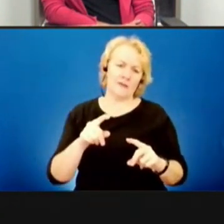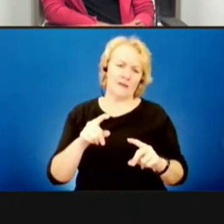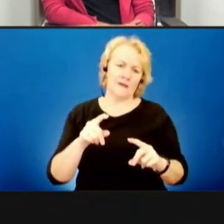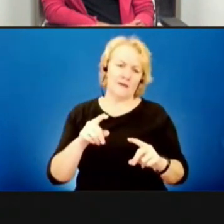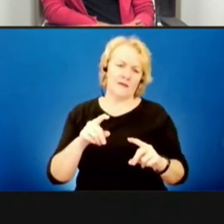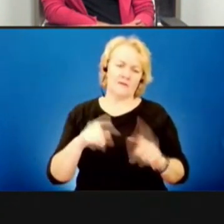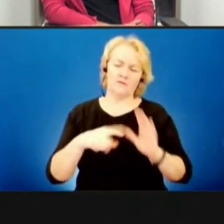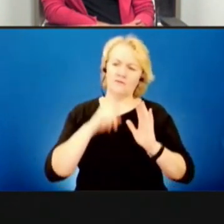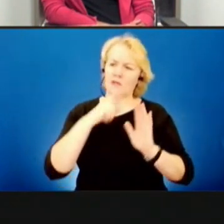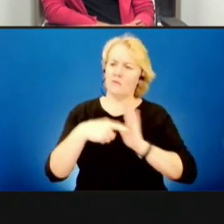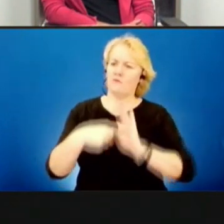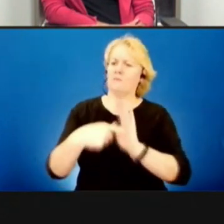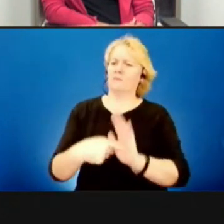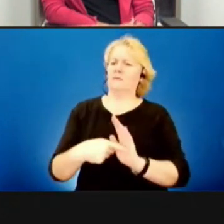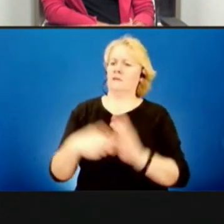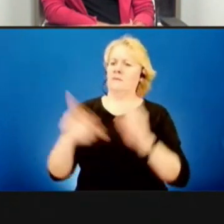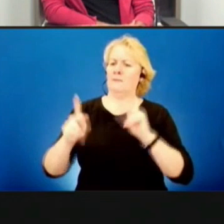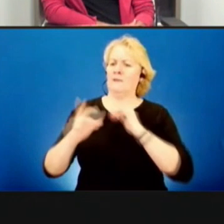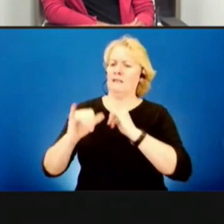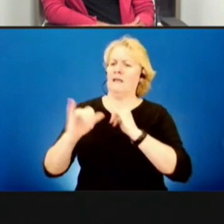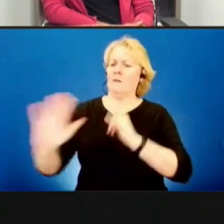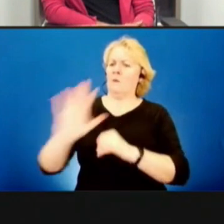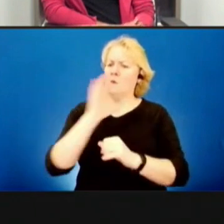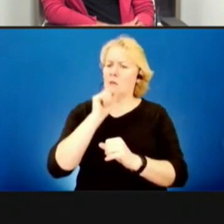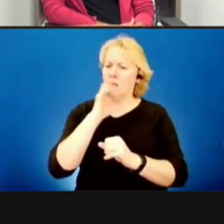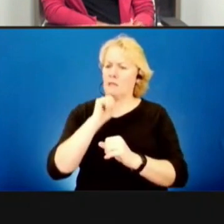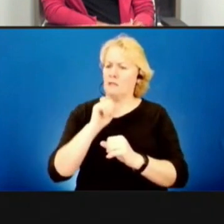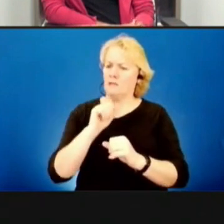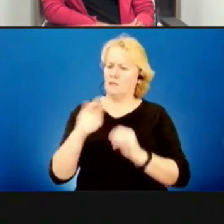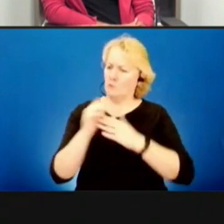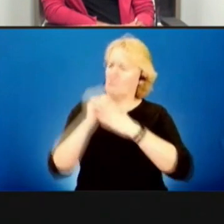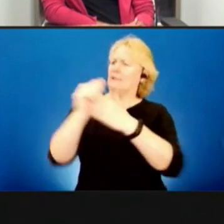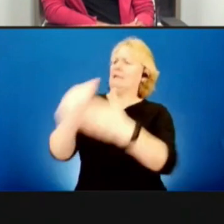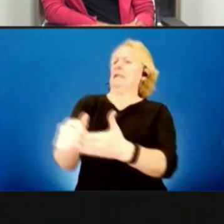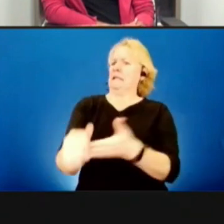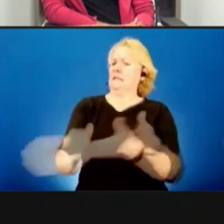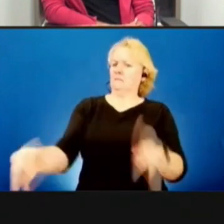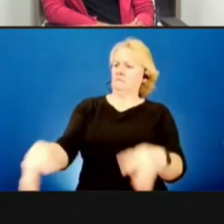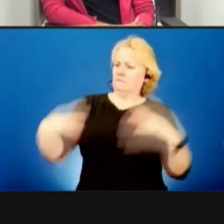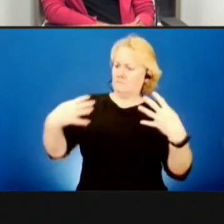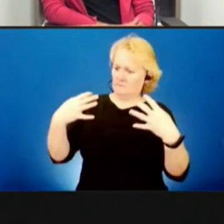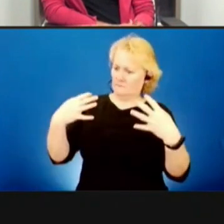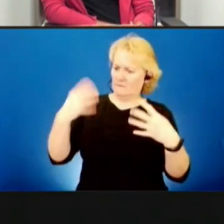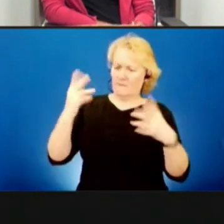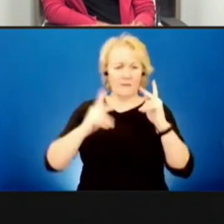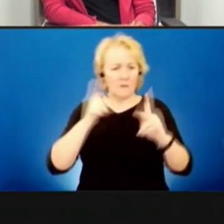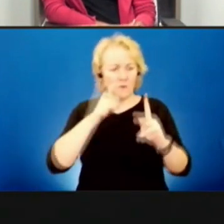ambassadors for that age group. And those that know what